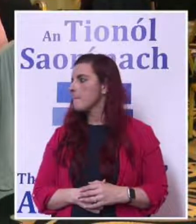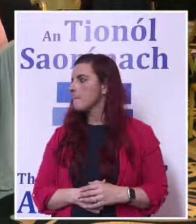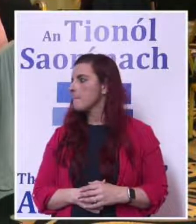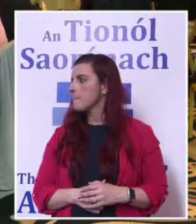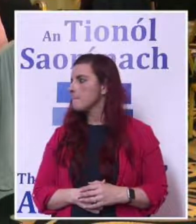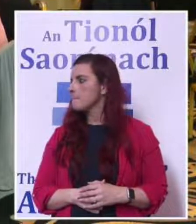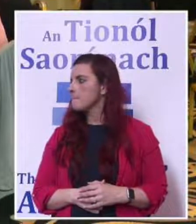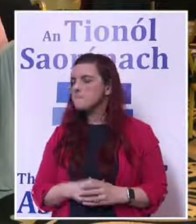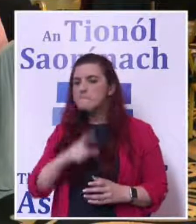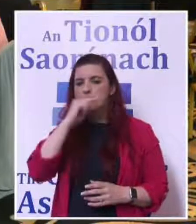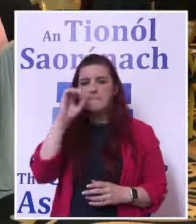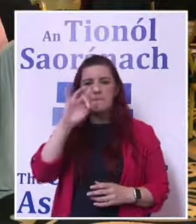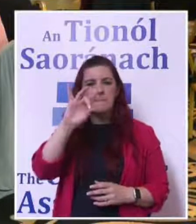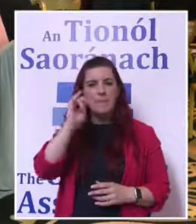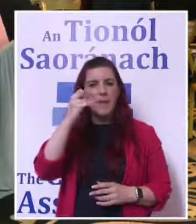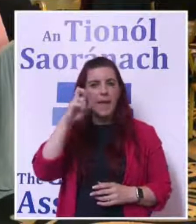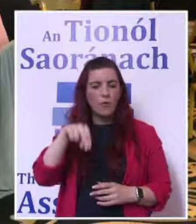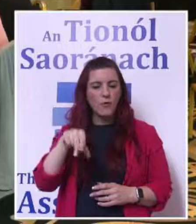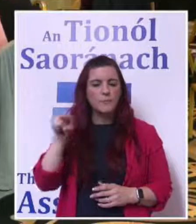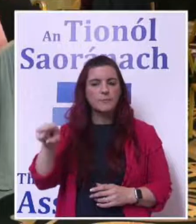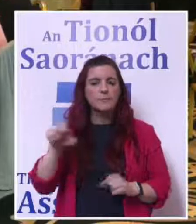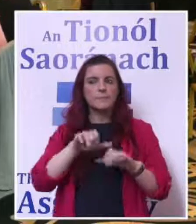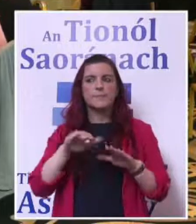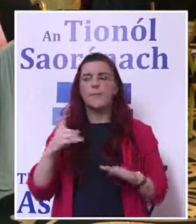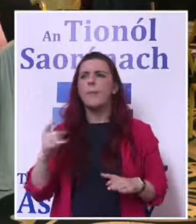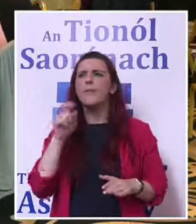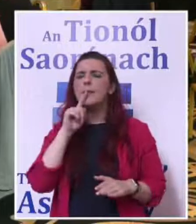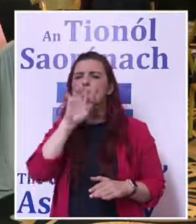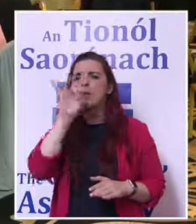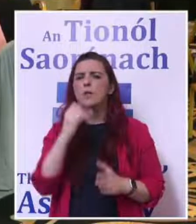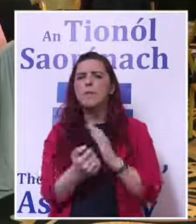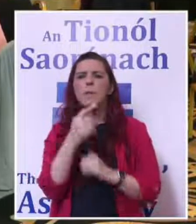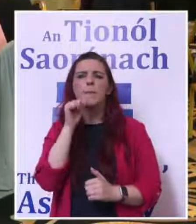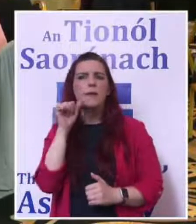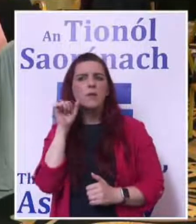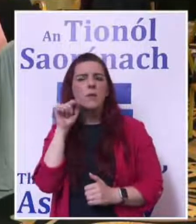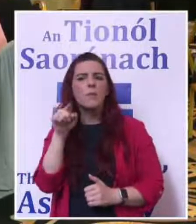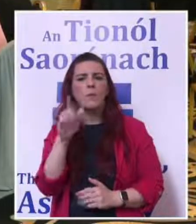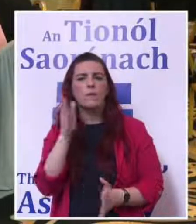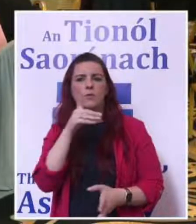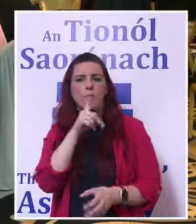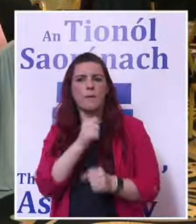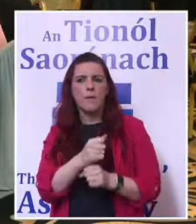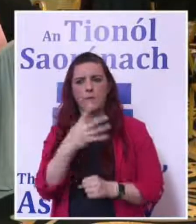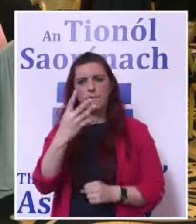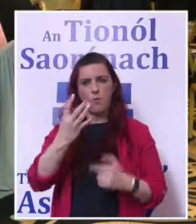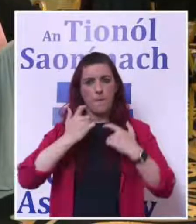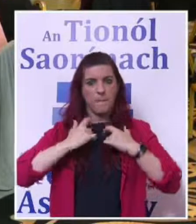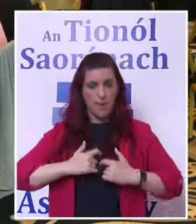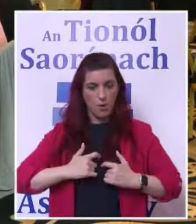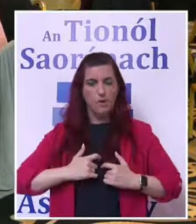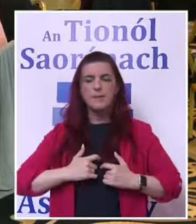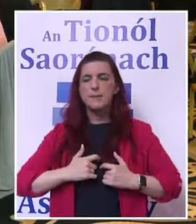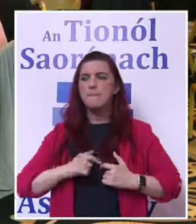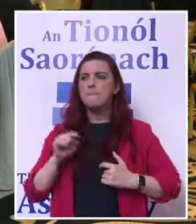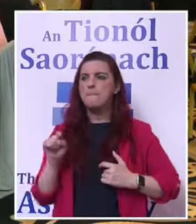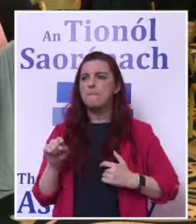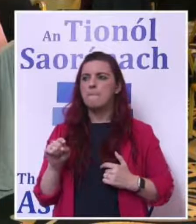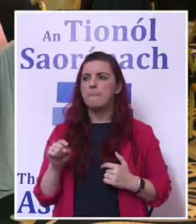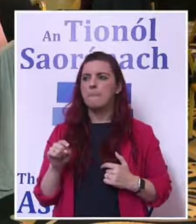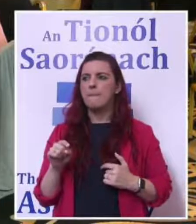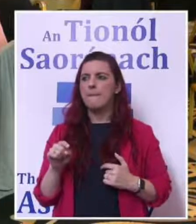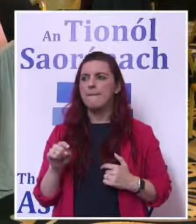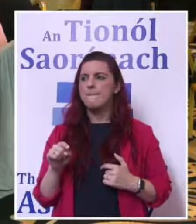Hello, my name is Karen. This question came up yesterday when we had the 4 mayors in front of us in our chat